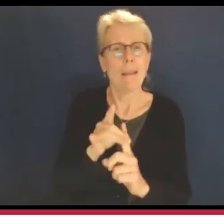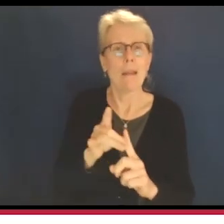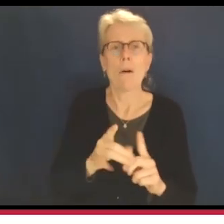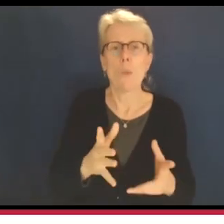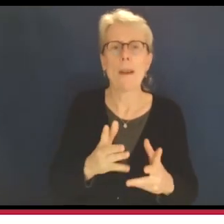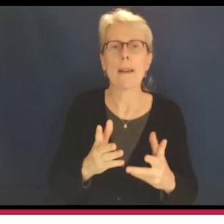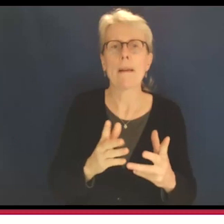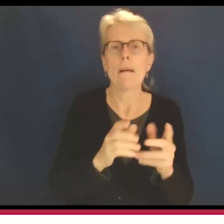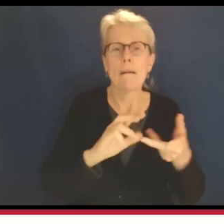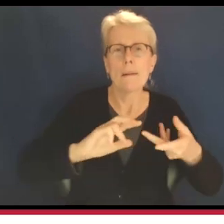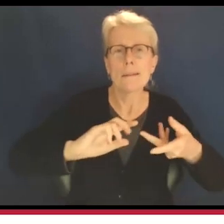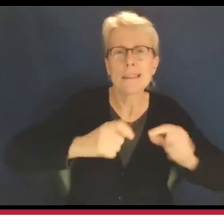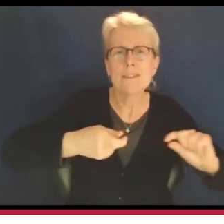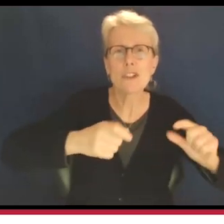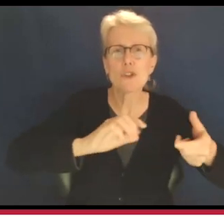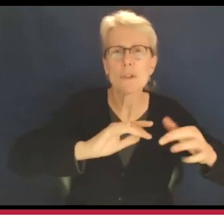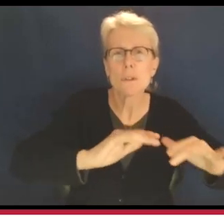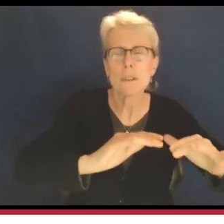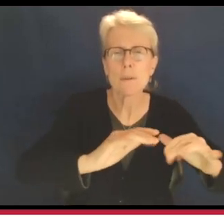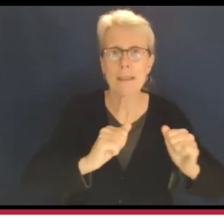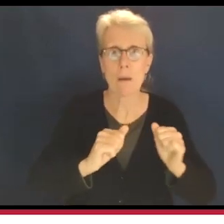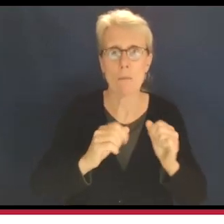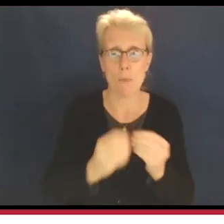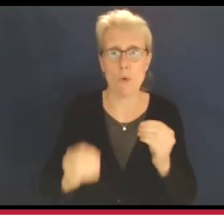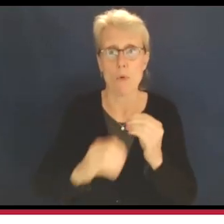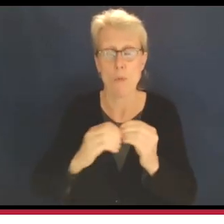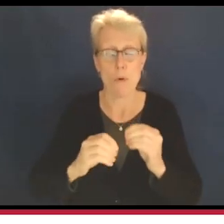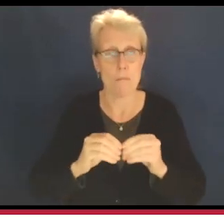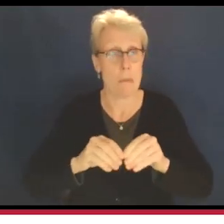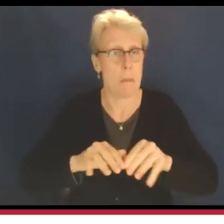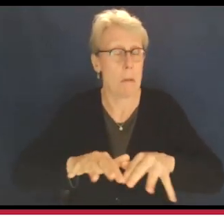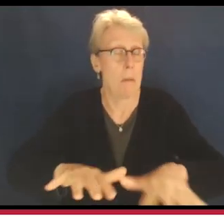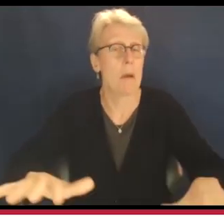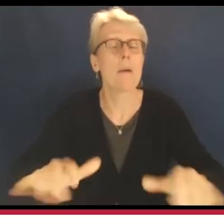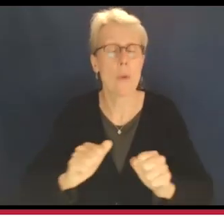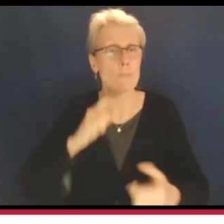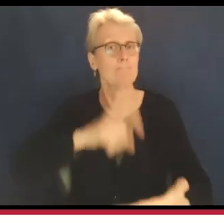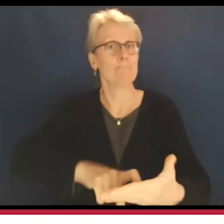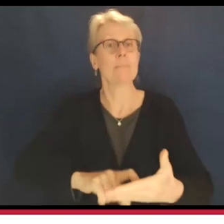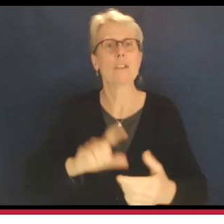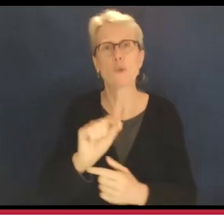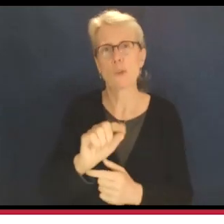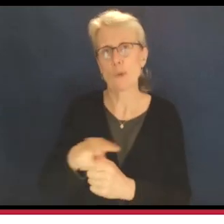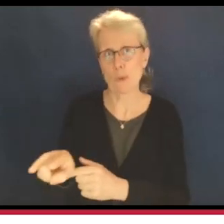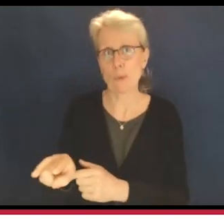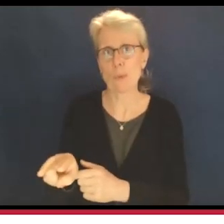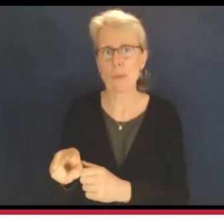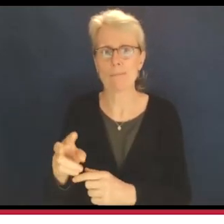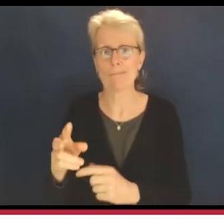the widespread that was documented in people in the West.